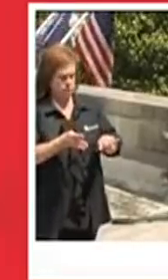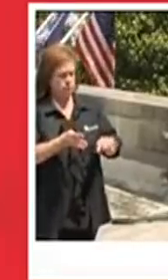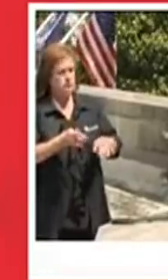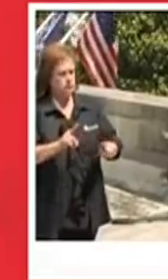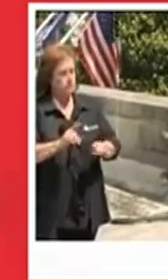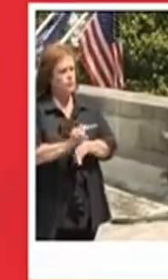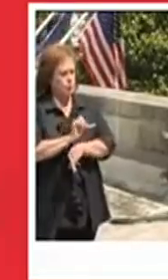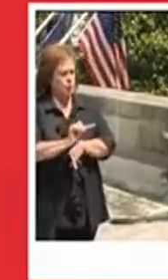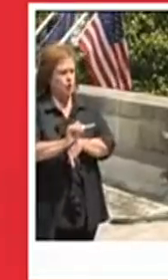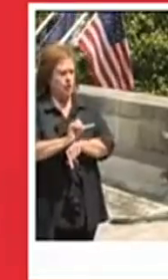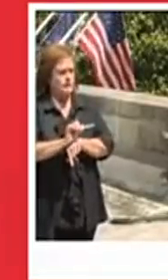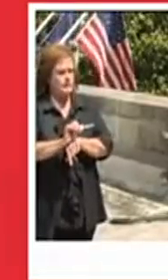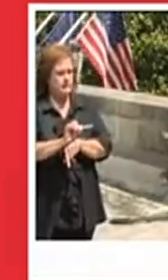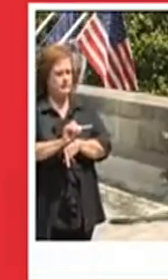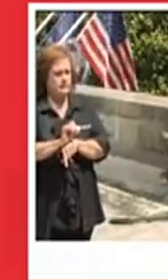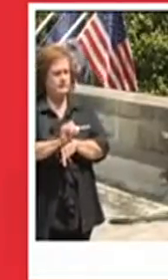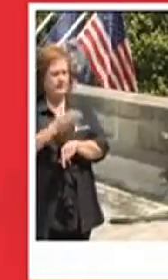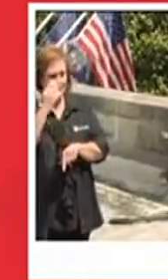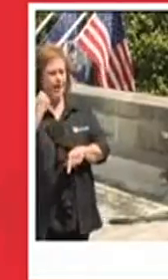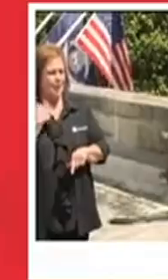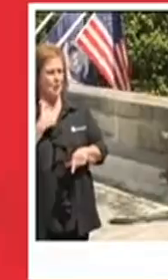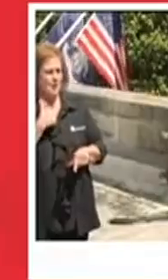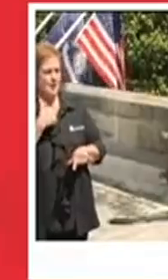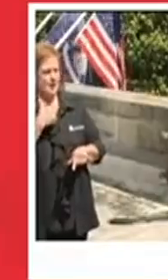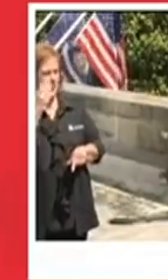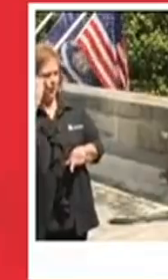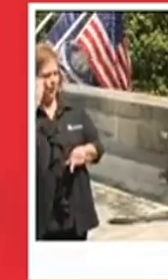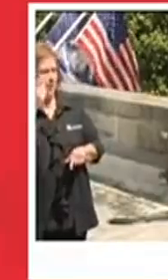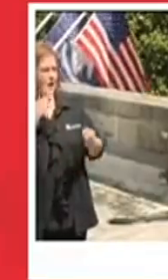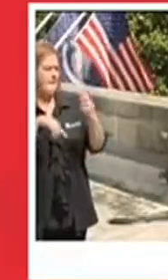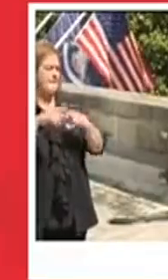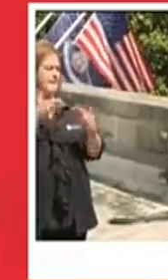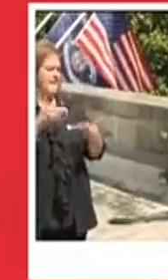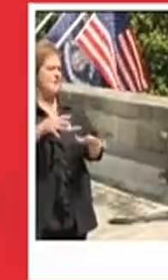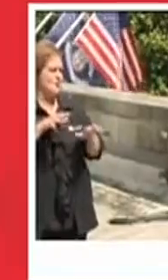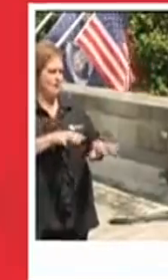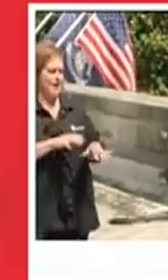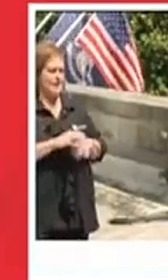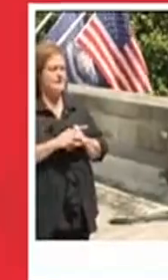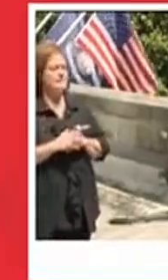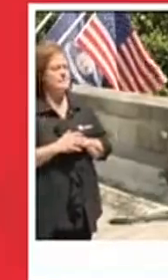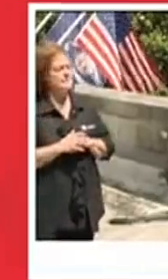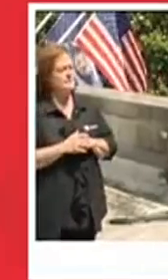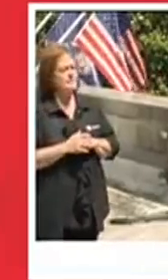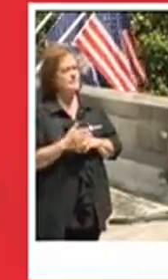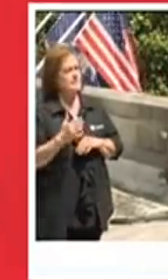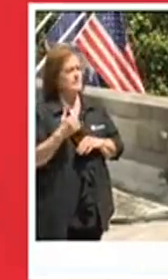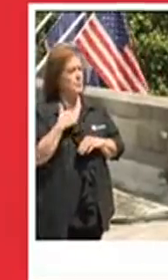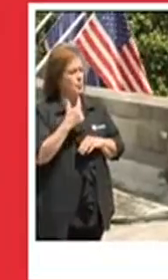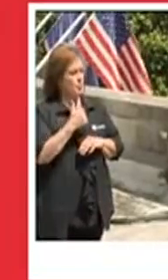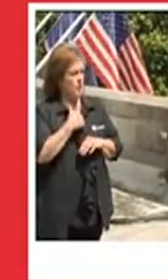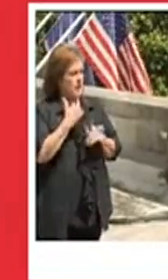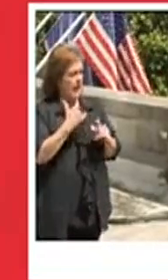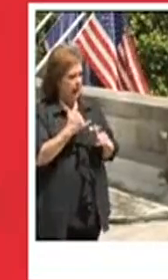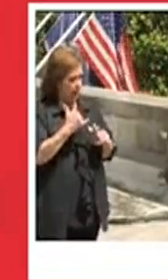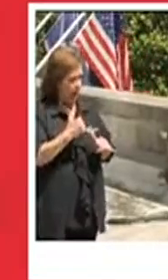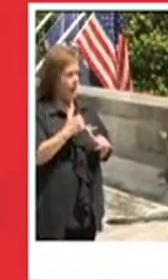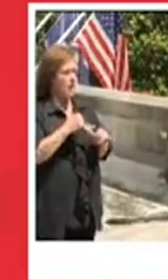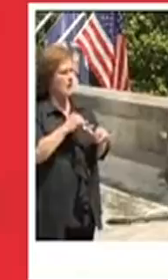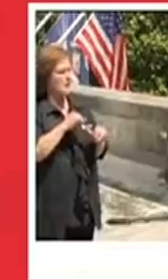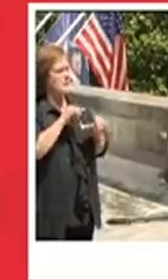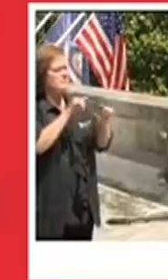we anticipate will be heavy rains. We are securing our job sites around the city, making